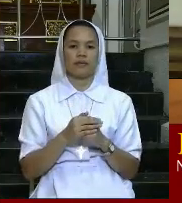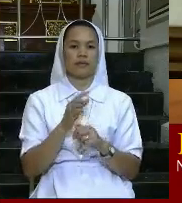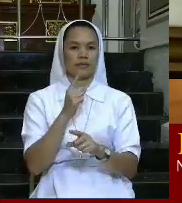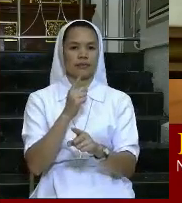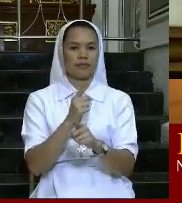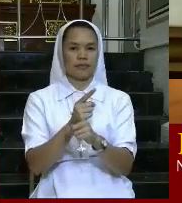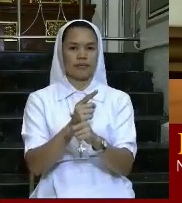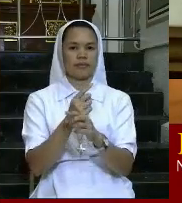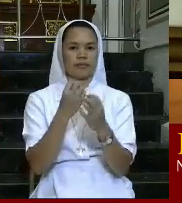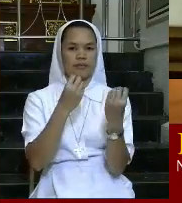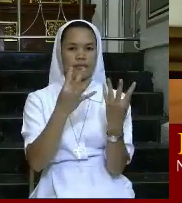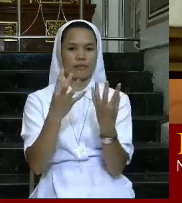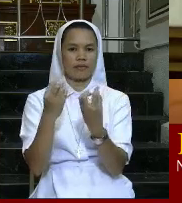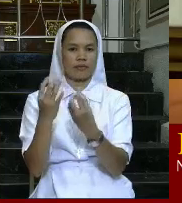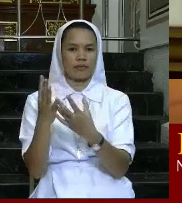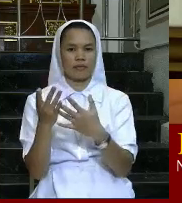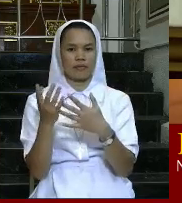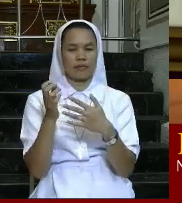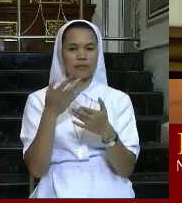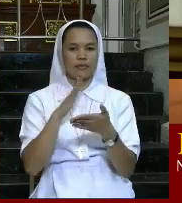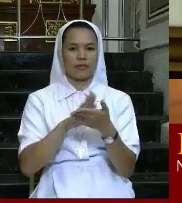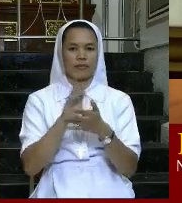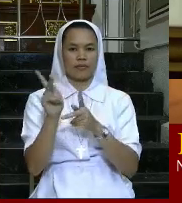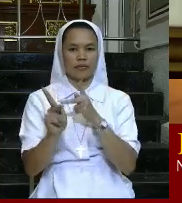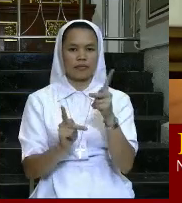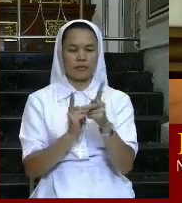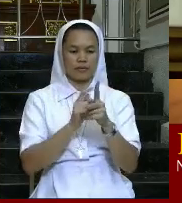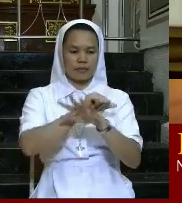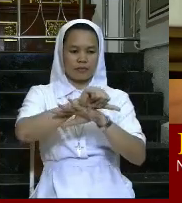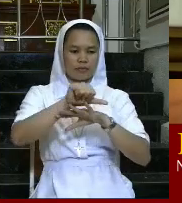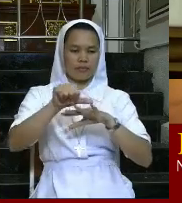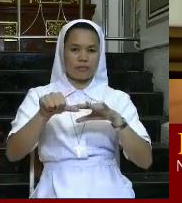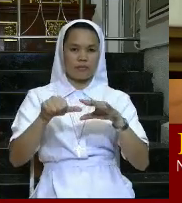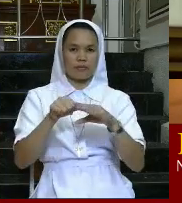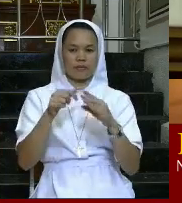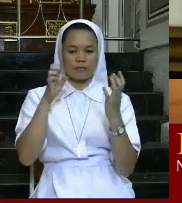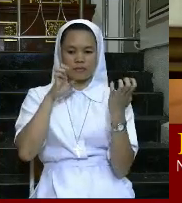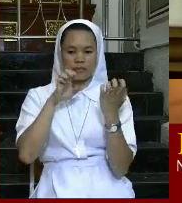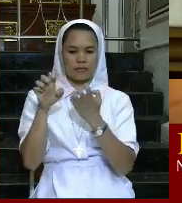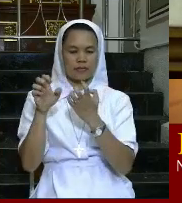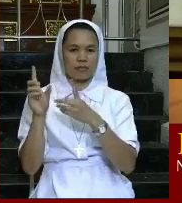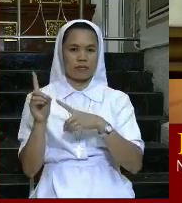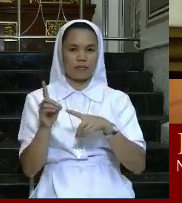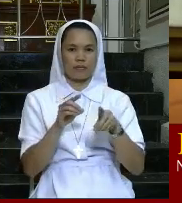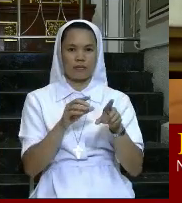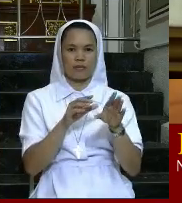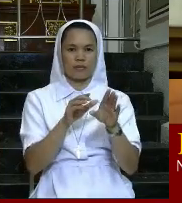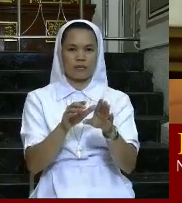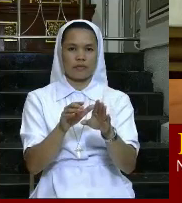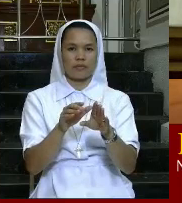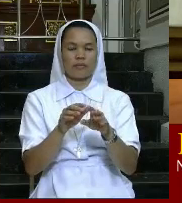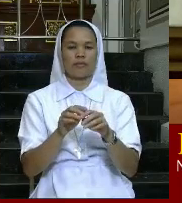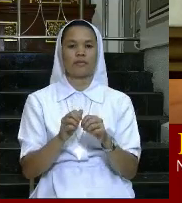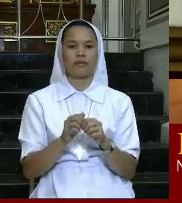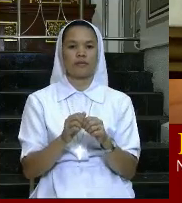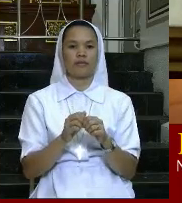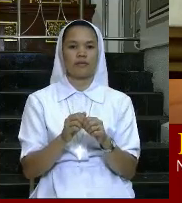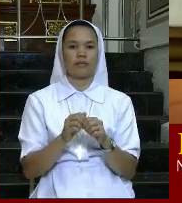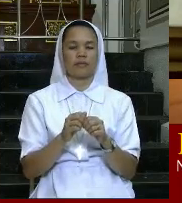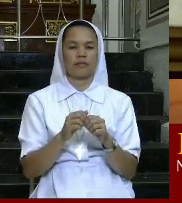Indeed, many dogs surround me. A pack of evildoers closes in upon